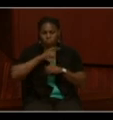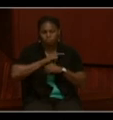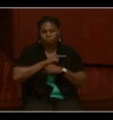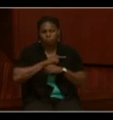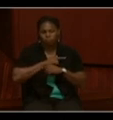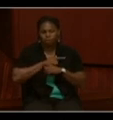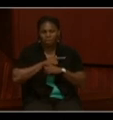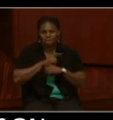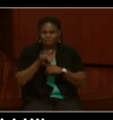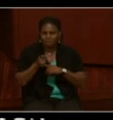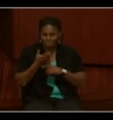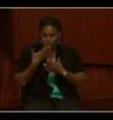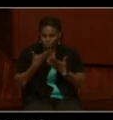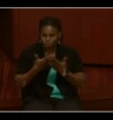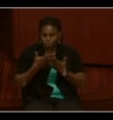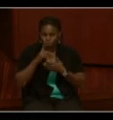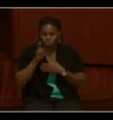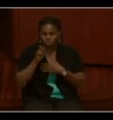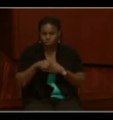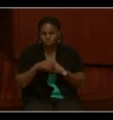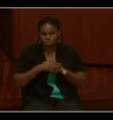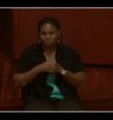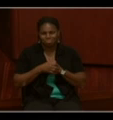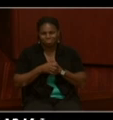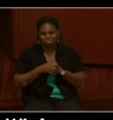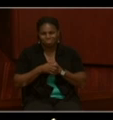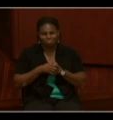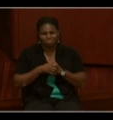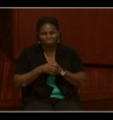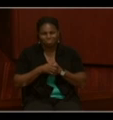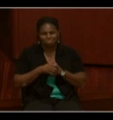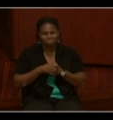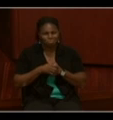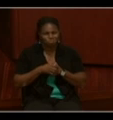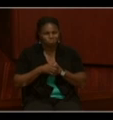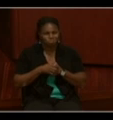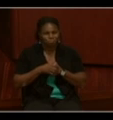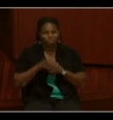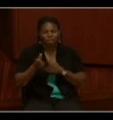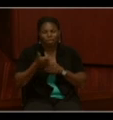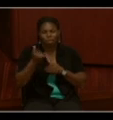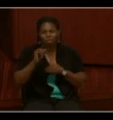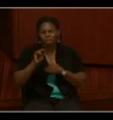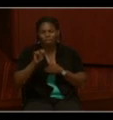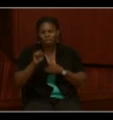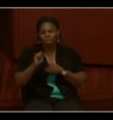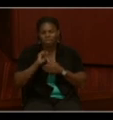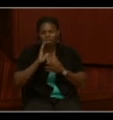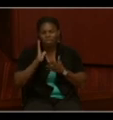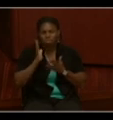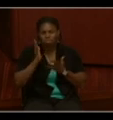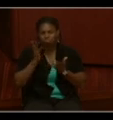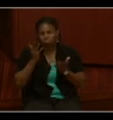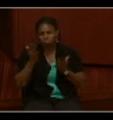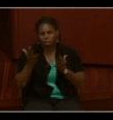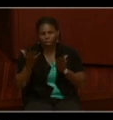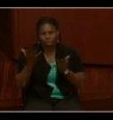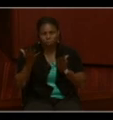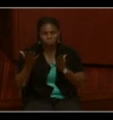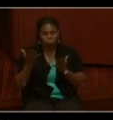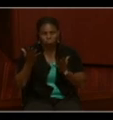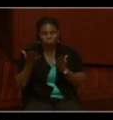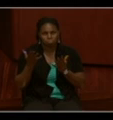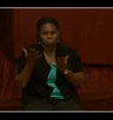That's a great question. There are other INS files, or rather,